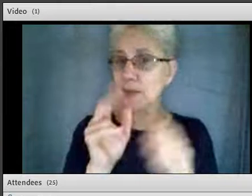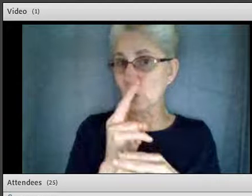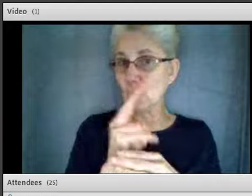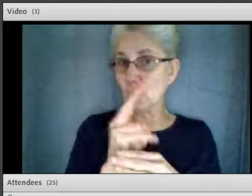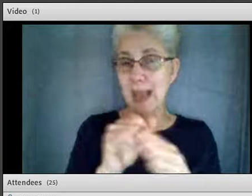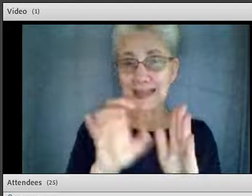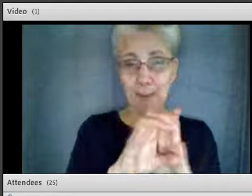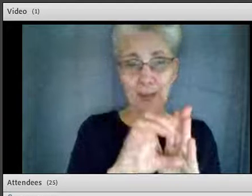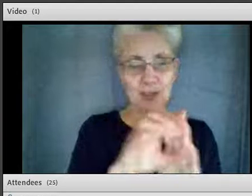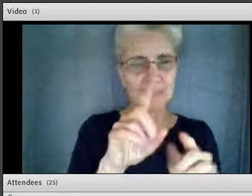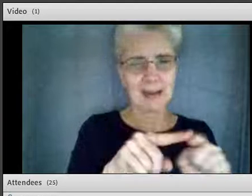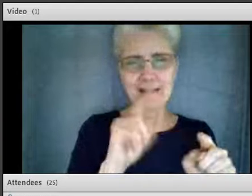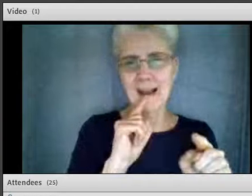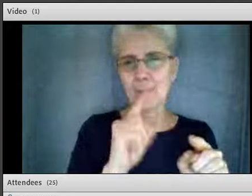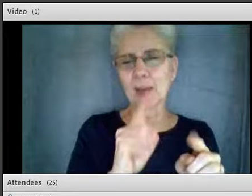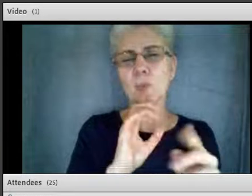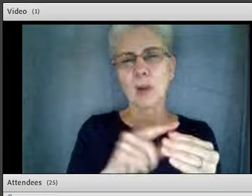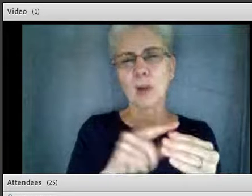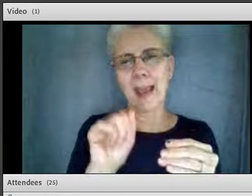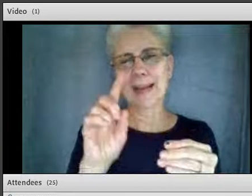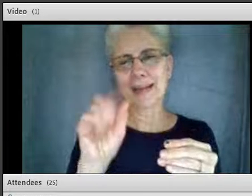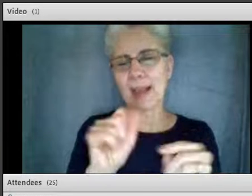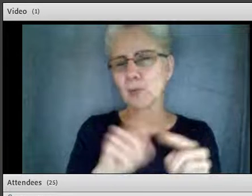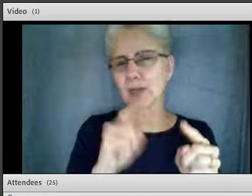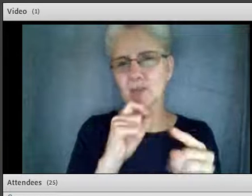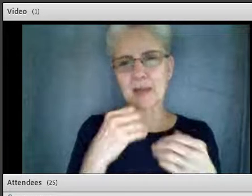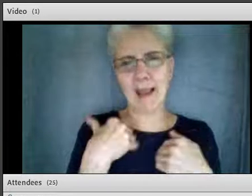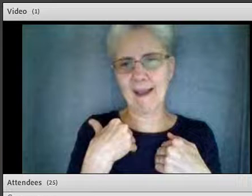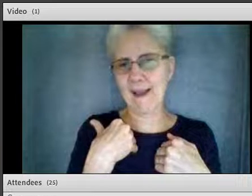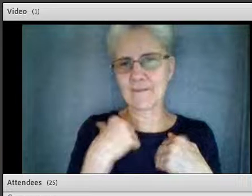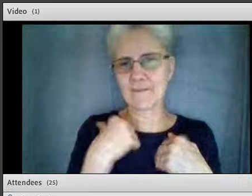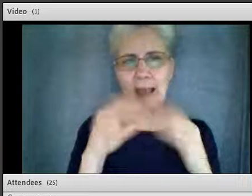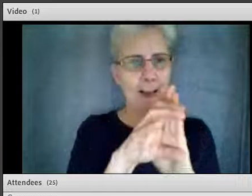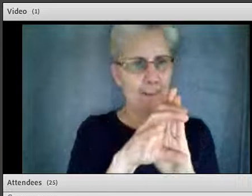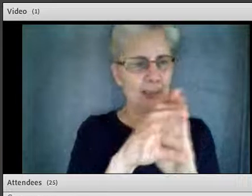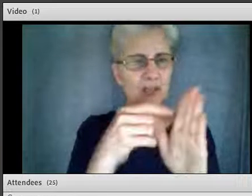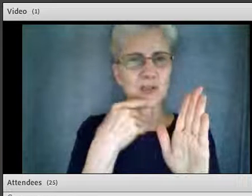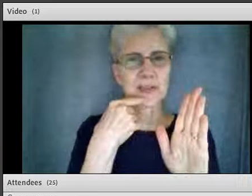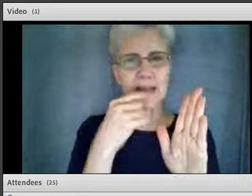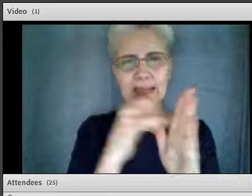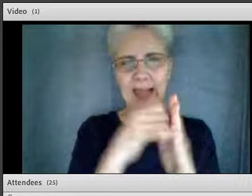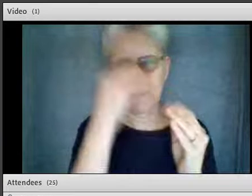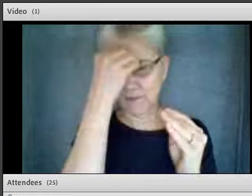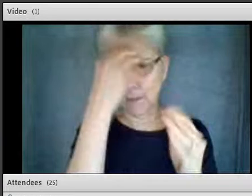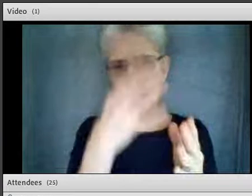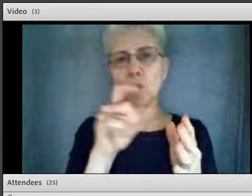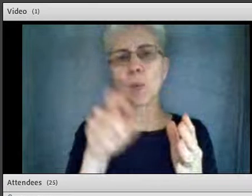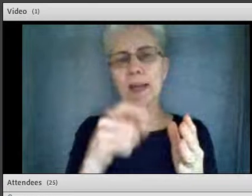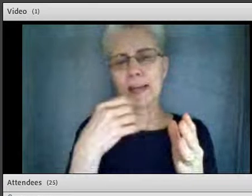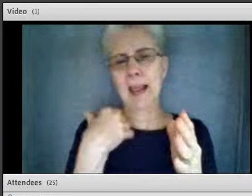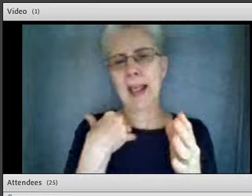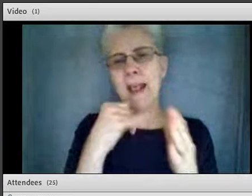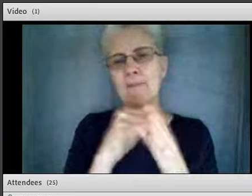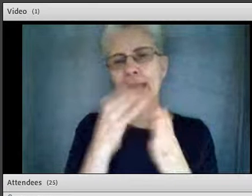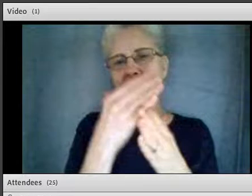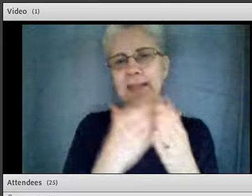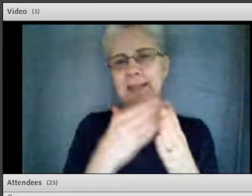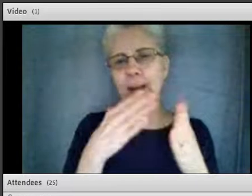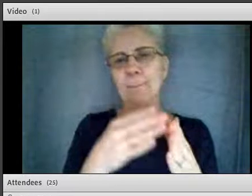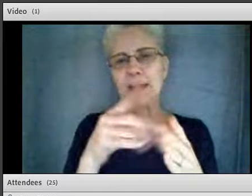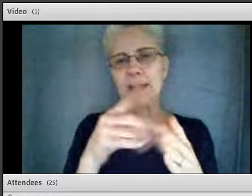ADA, you can't just have an image that says the information. You would need to have that in some sort of text-based way so that people can read it